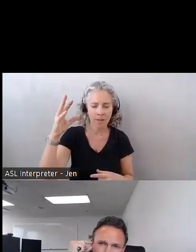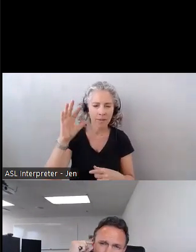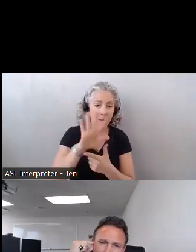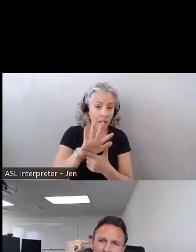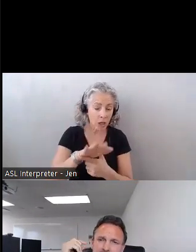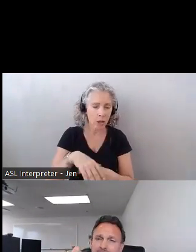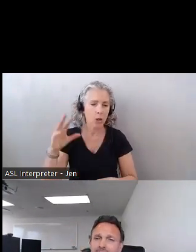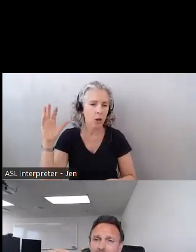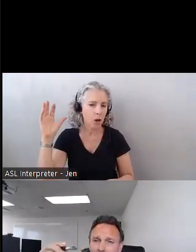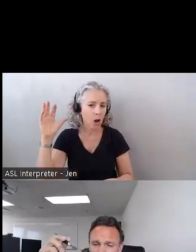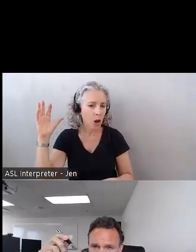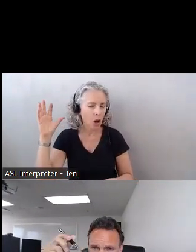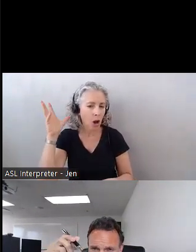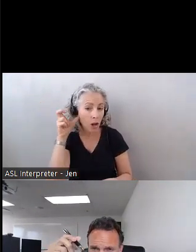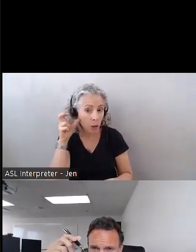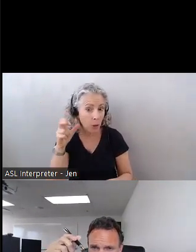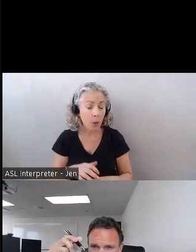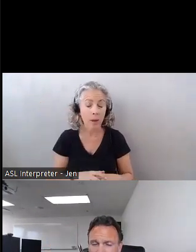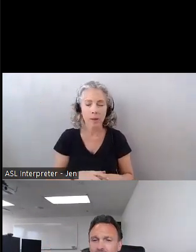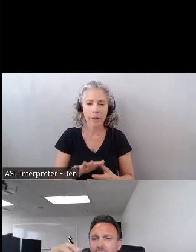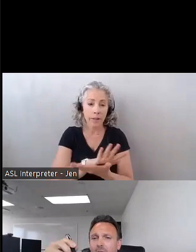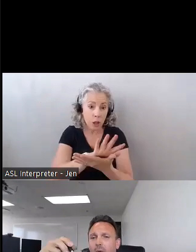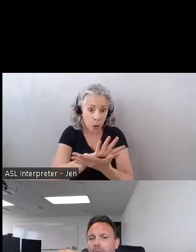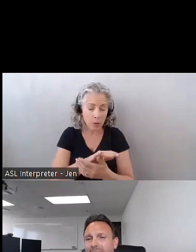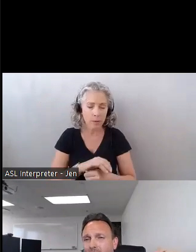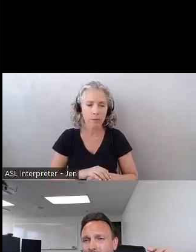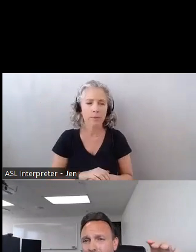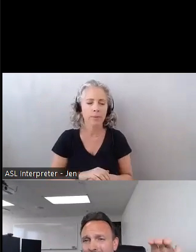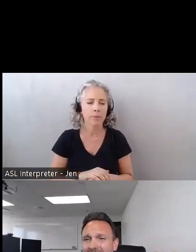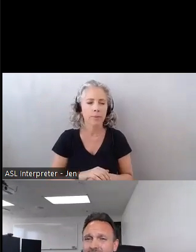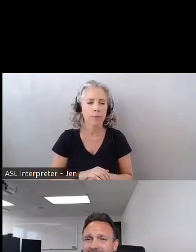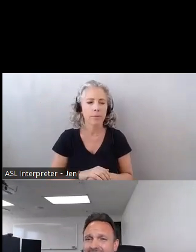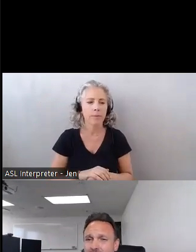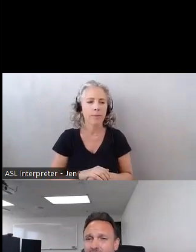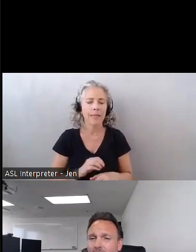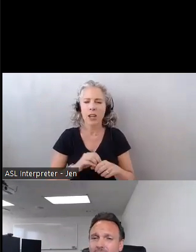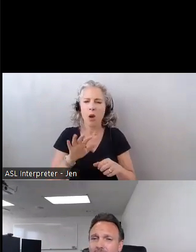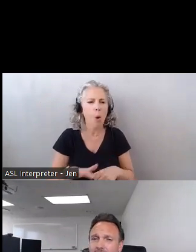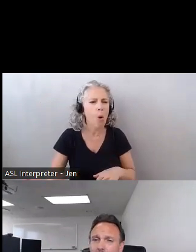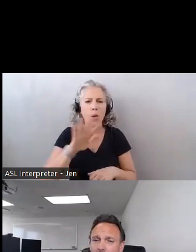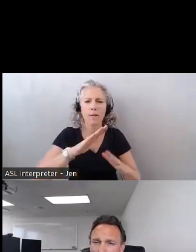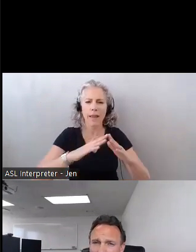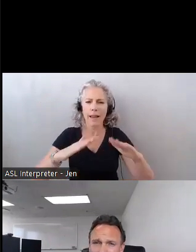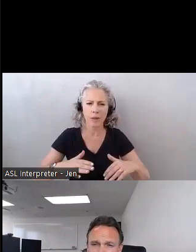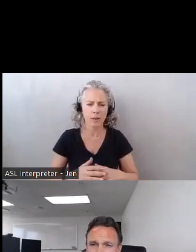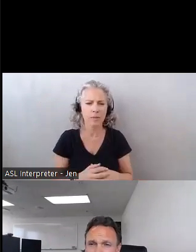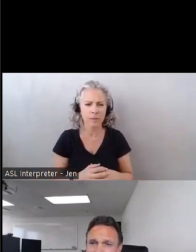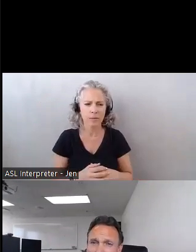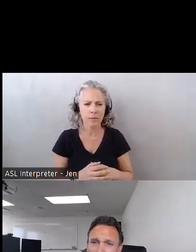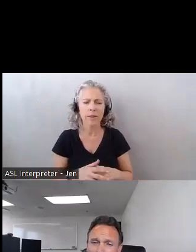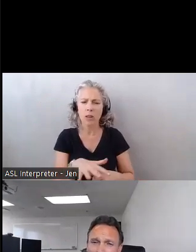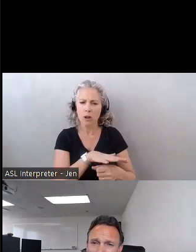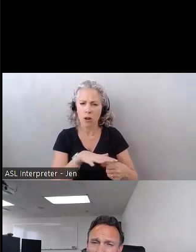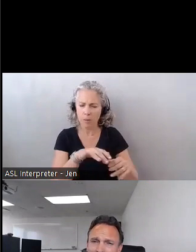audio through earbuds, but video and audio in all the main areas of the house. So all of the areas that were common areas,